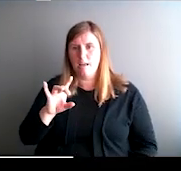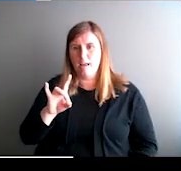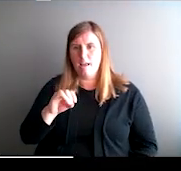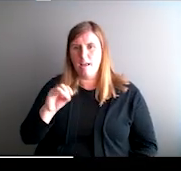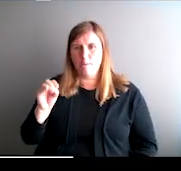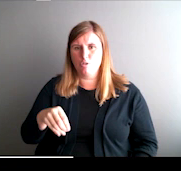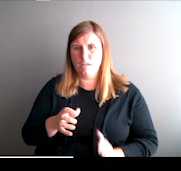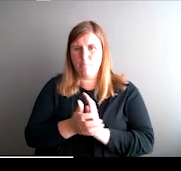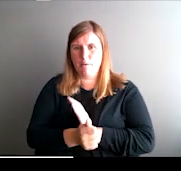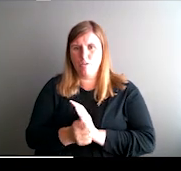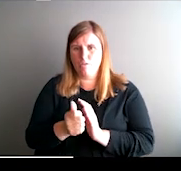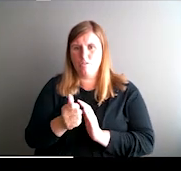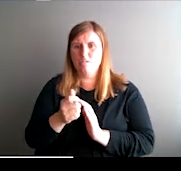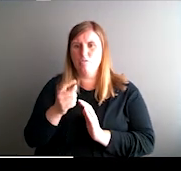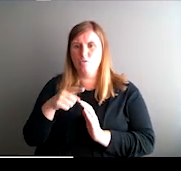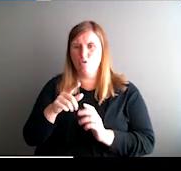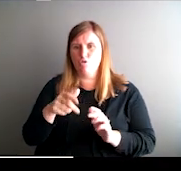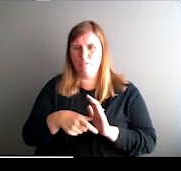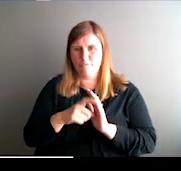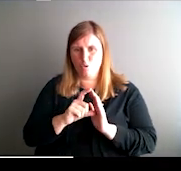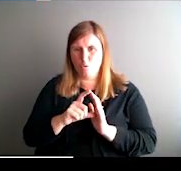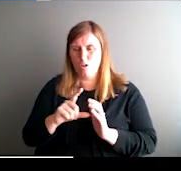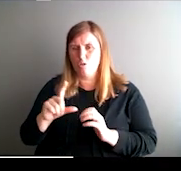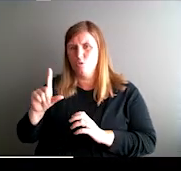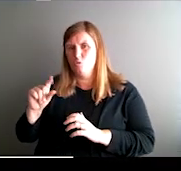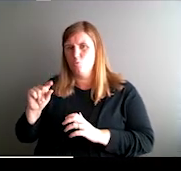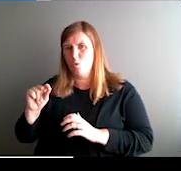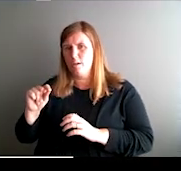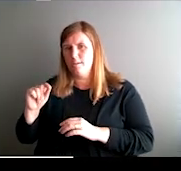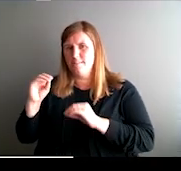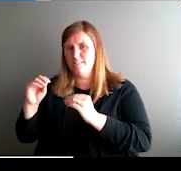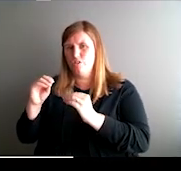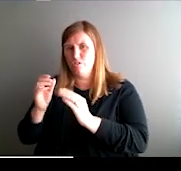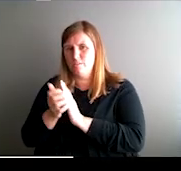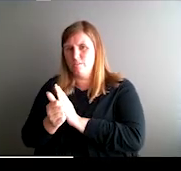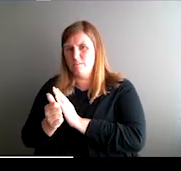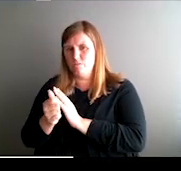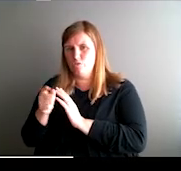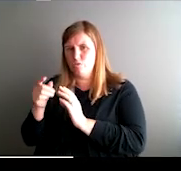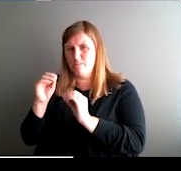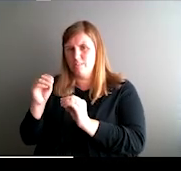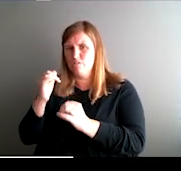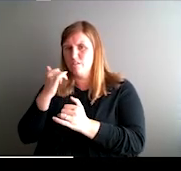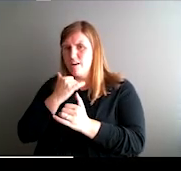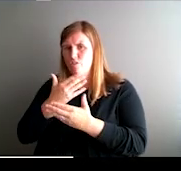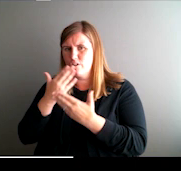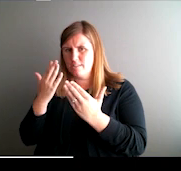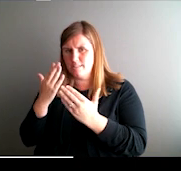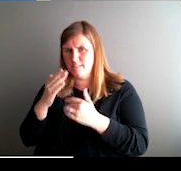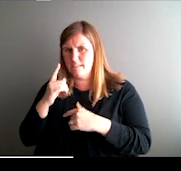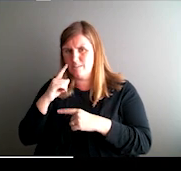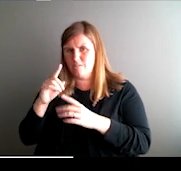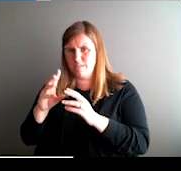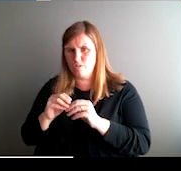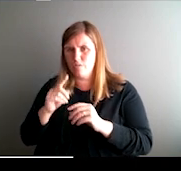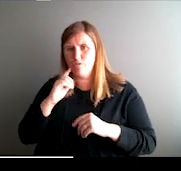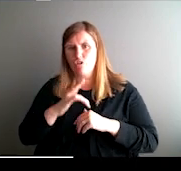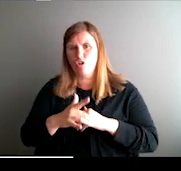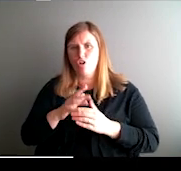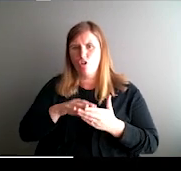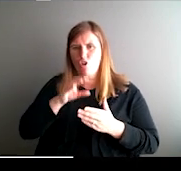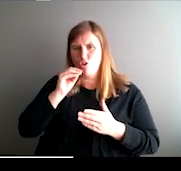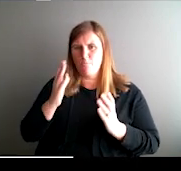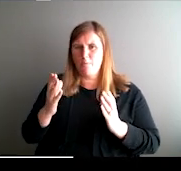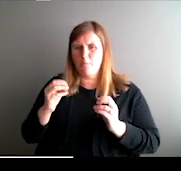80% mastered skills that you're reviewing and 20% teaching skills, you're teaching airlessly in a session. For early learners, it may